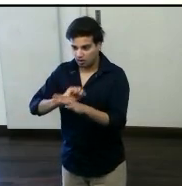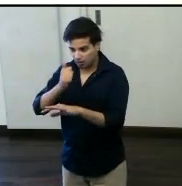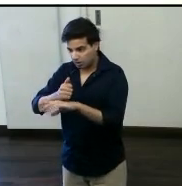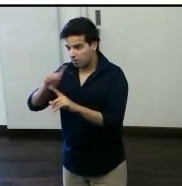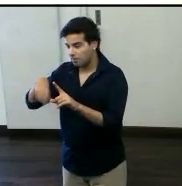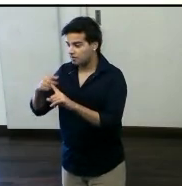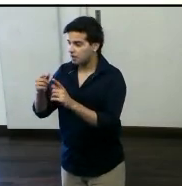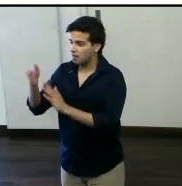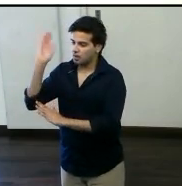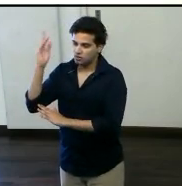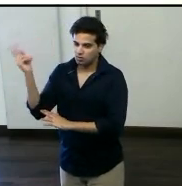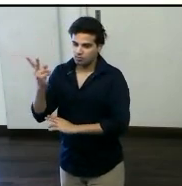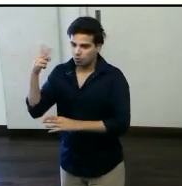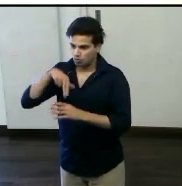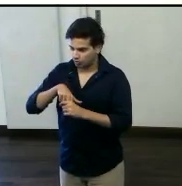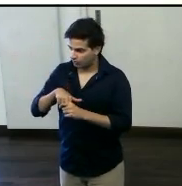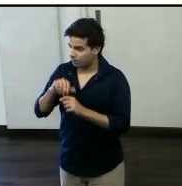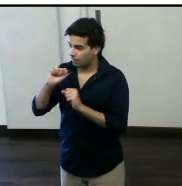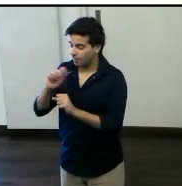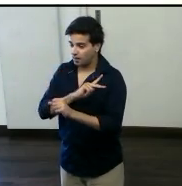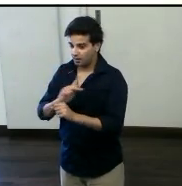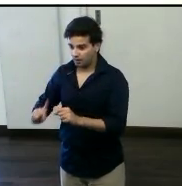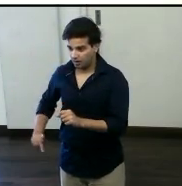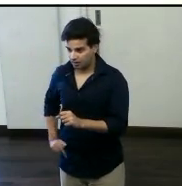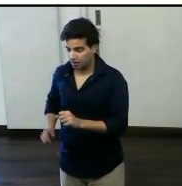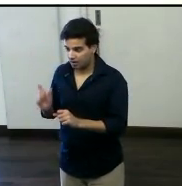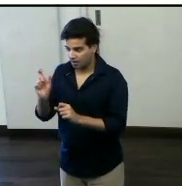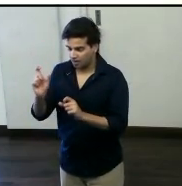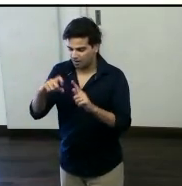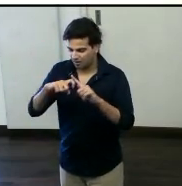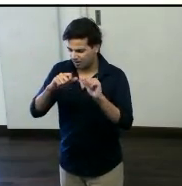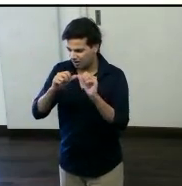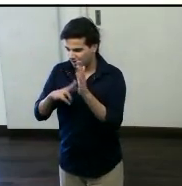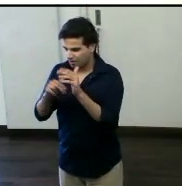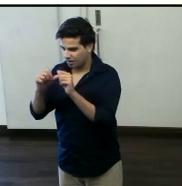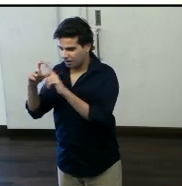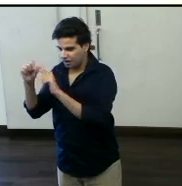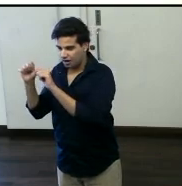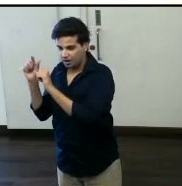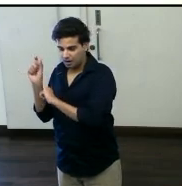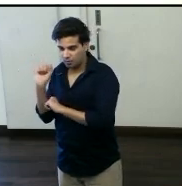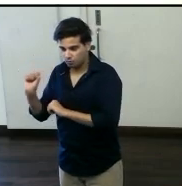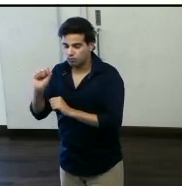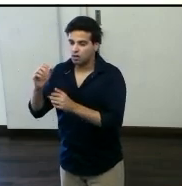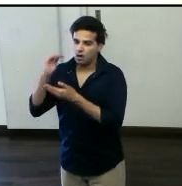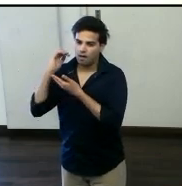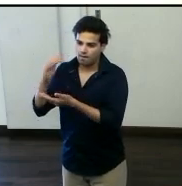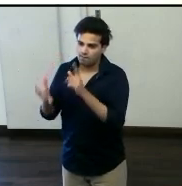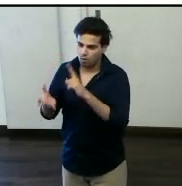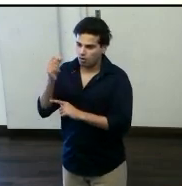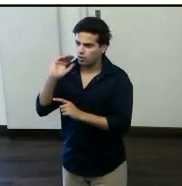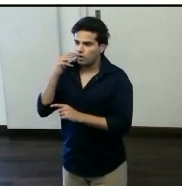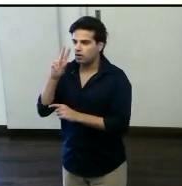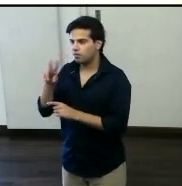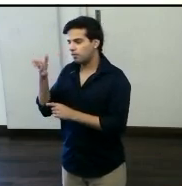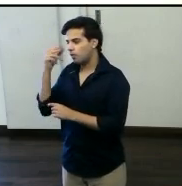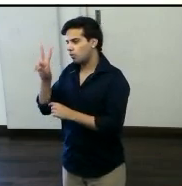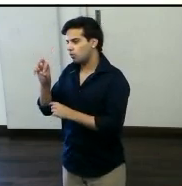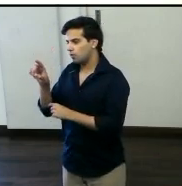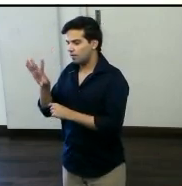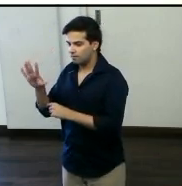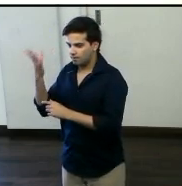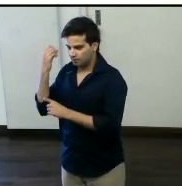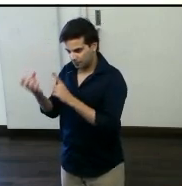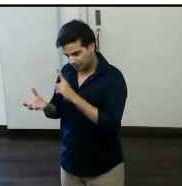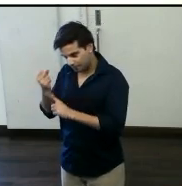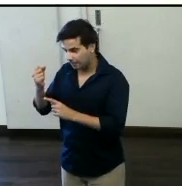lecturer. His Kannada book Kannale received the Karnataka Sahitya Academy Award in 2015, and he